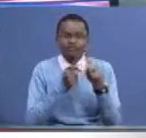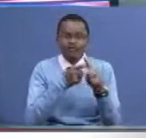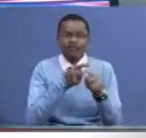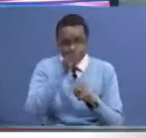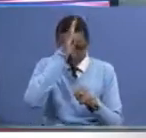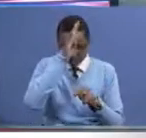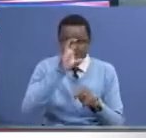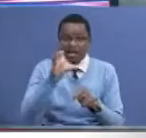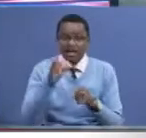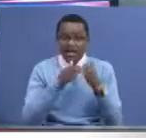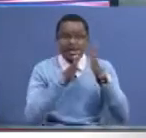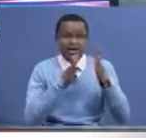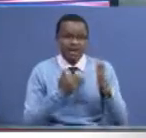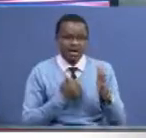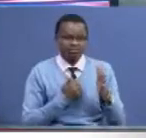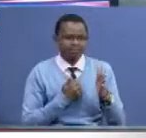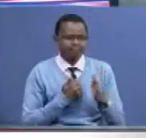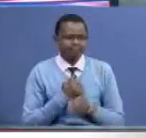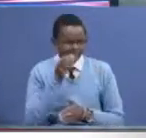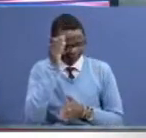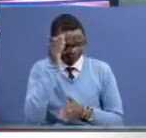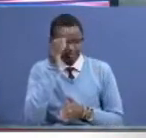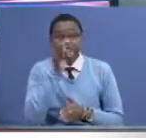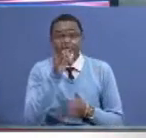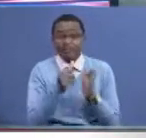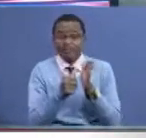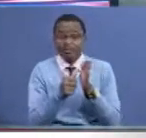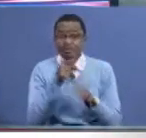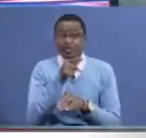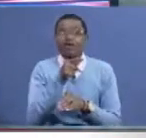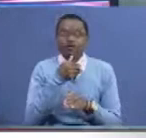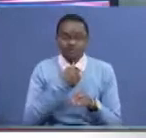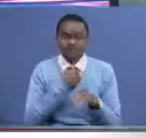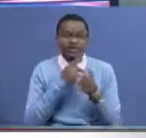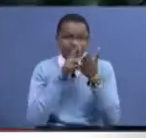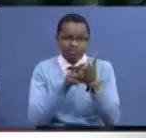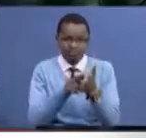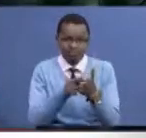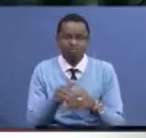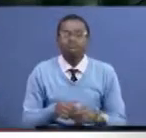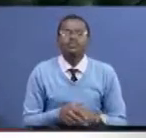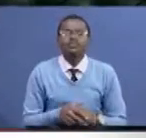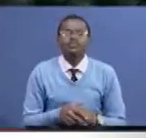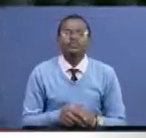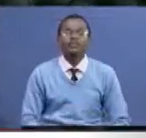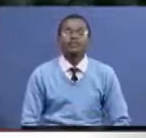from Baringo County. The leaders have raised concerns on the issue, and here's Ann Masharia with the report.